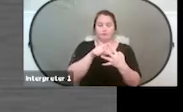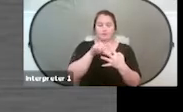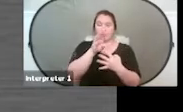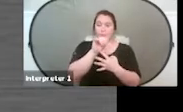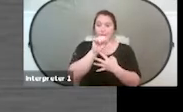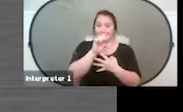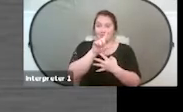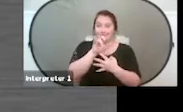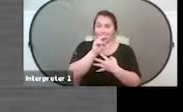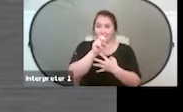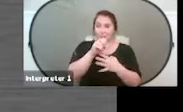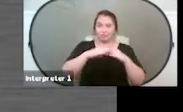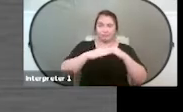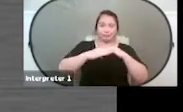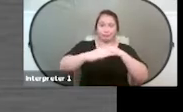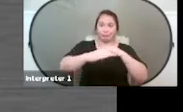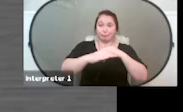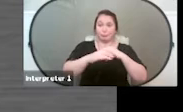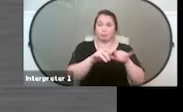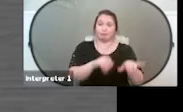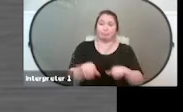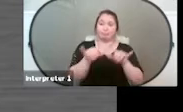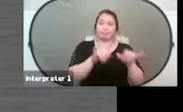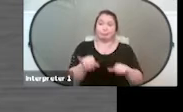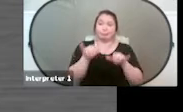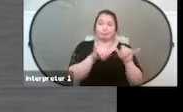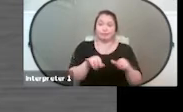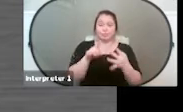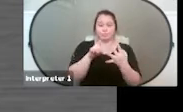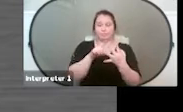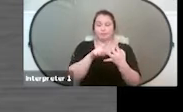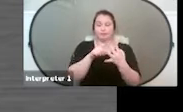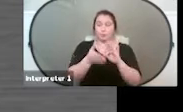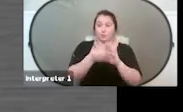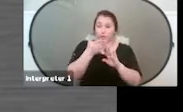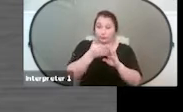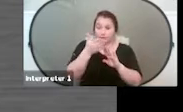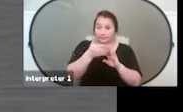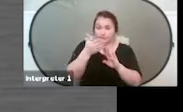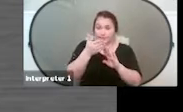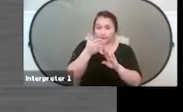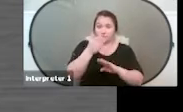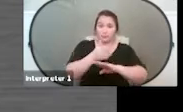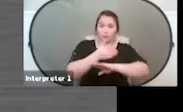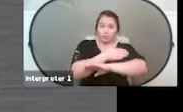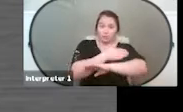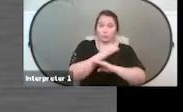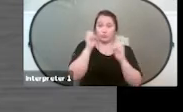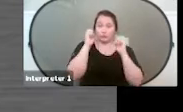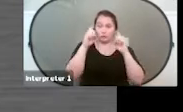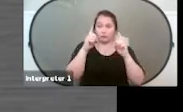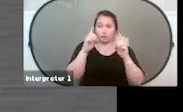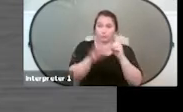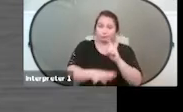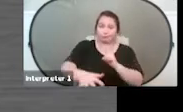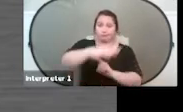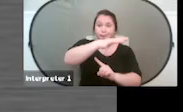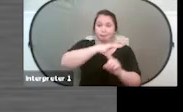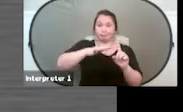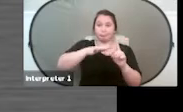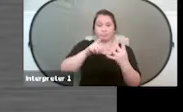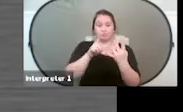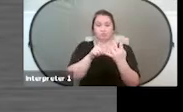the facility, the second option of renovate to improve the educational environment, and the third